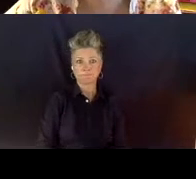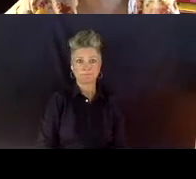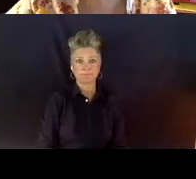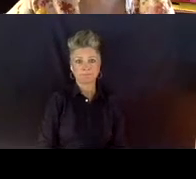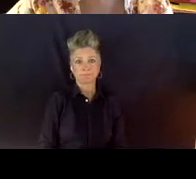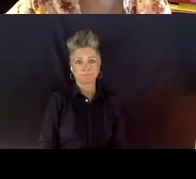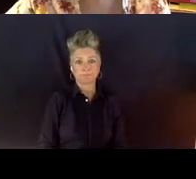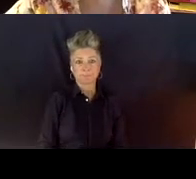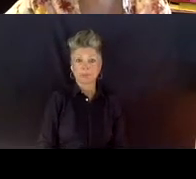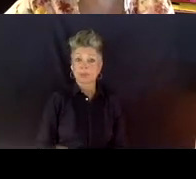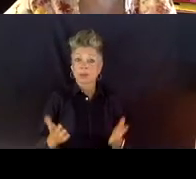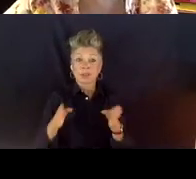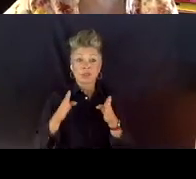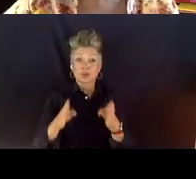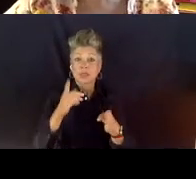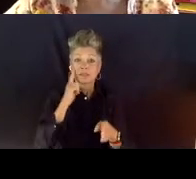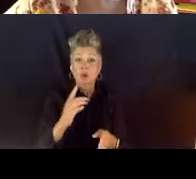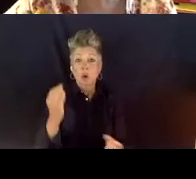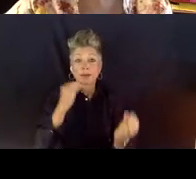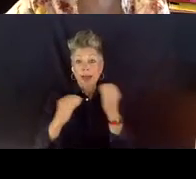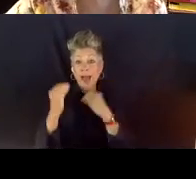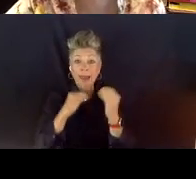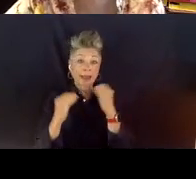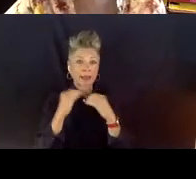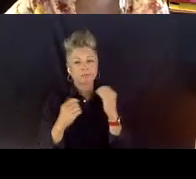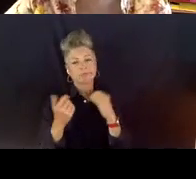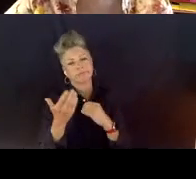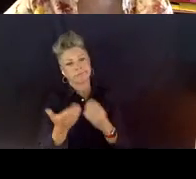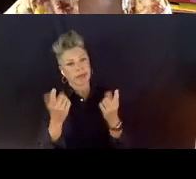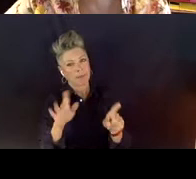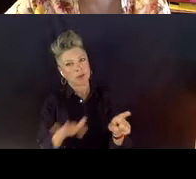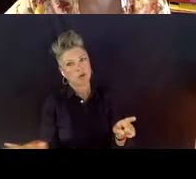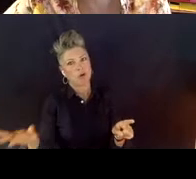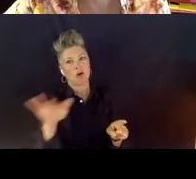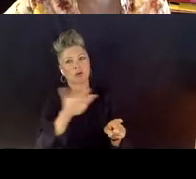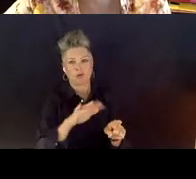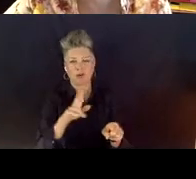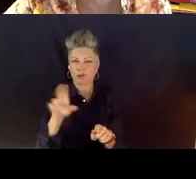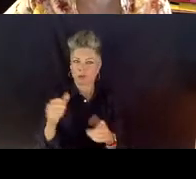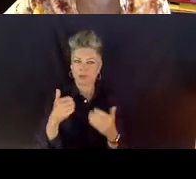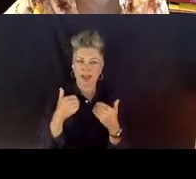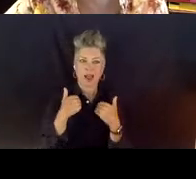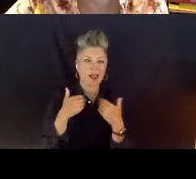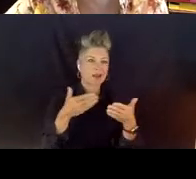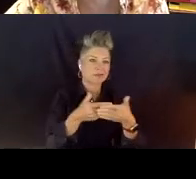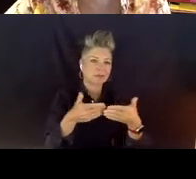Streets for dining. This happened all over the US. I have some slides from Walla Walla in Washington and